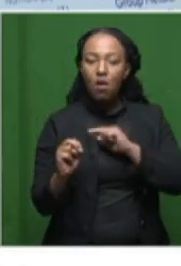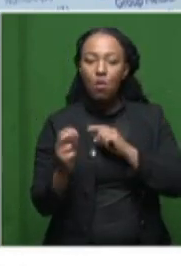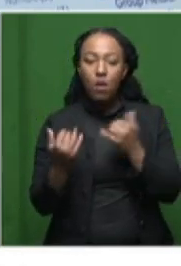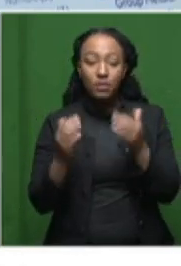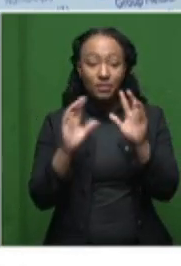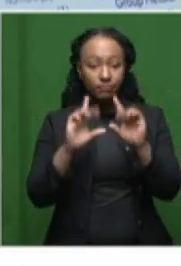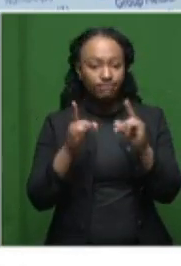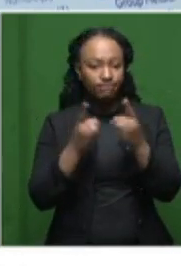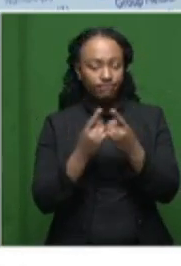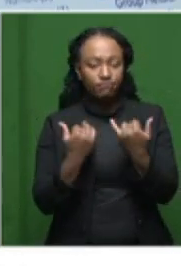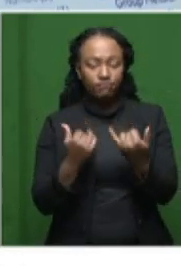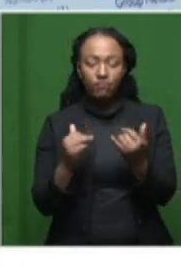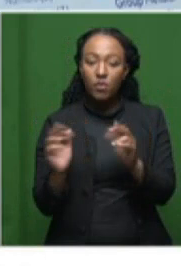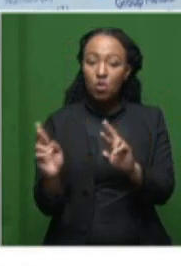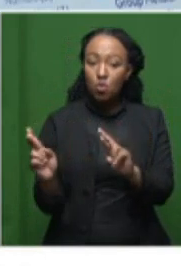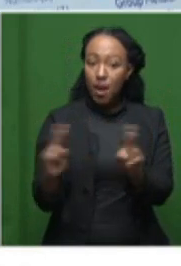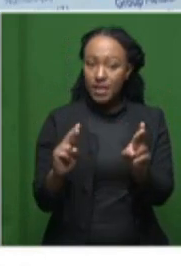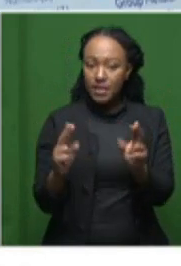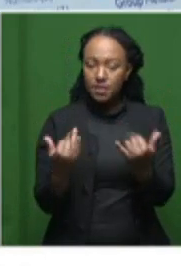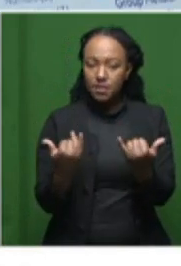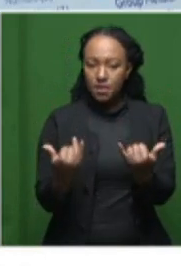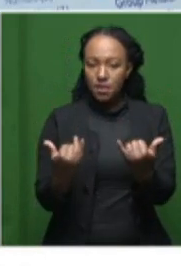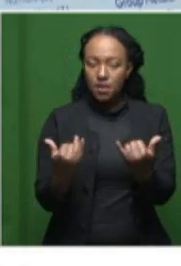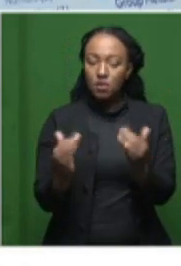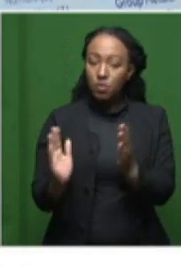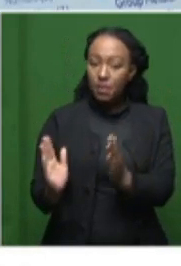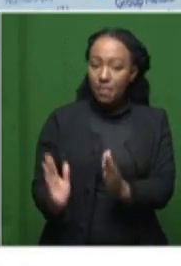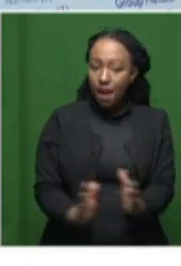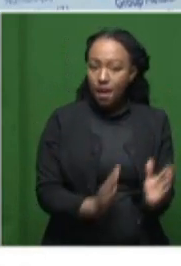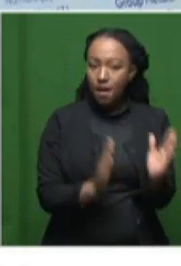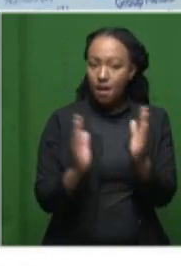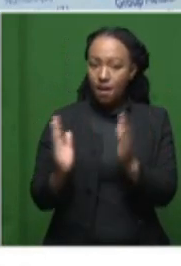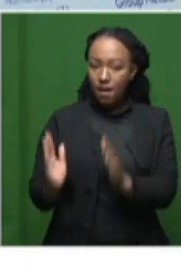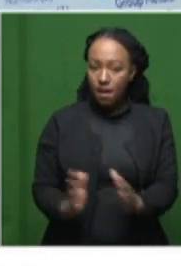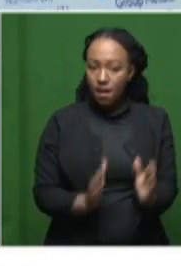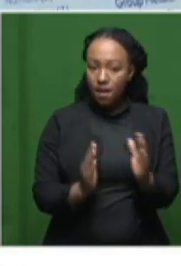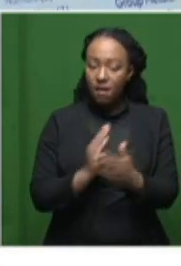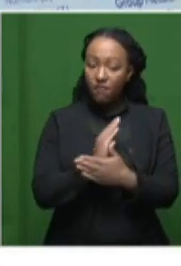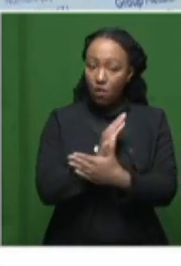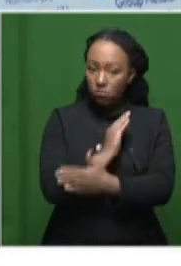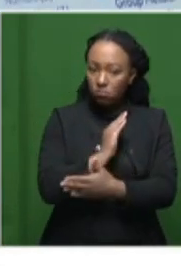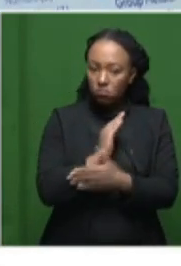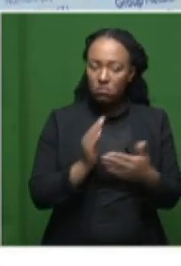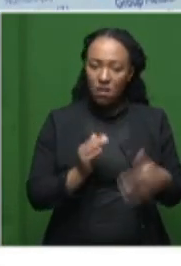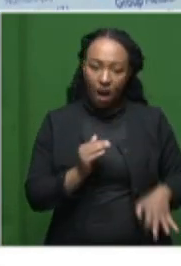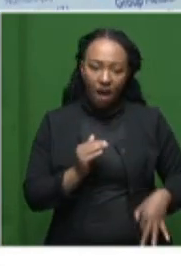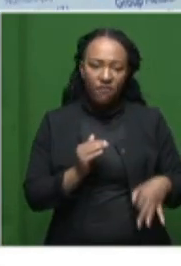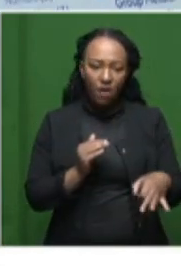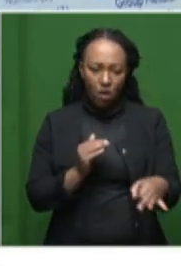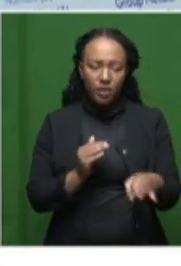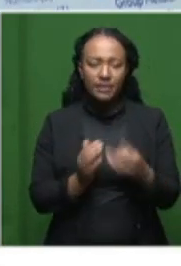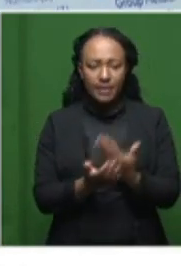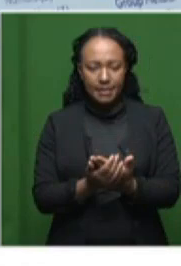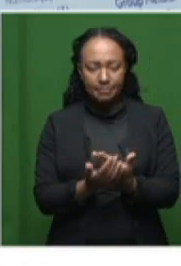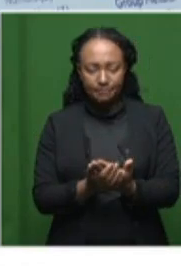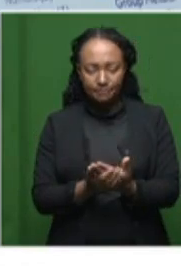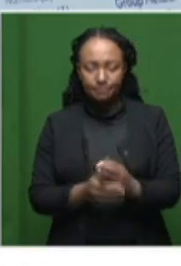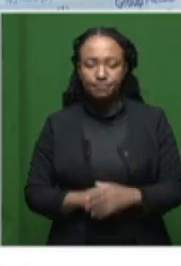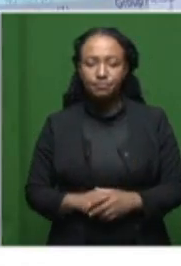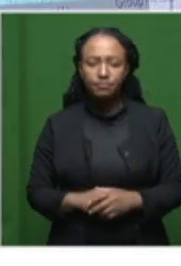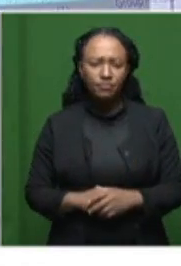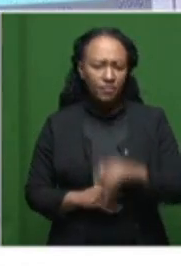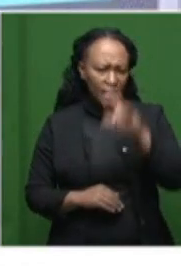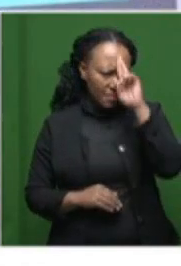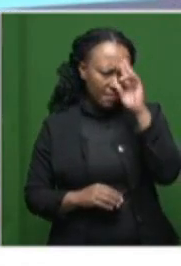its deployment at a pace and a scale that the country can afford. You would recall that